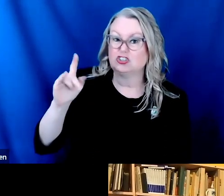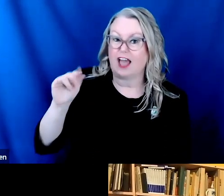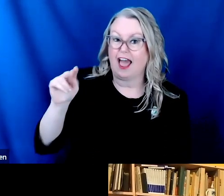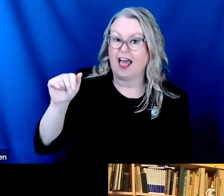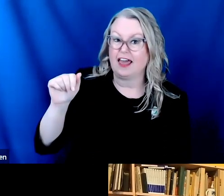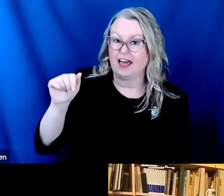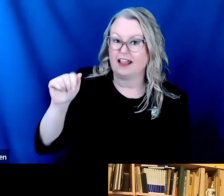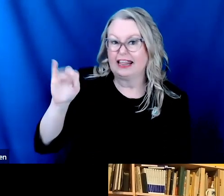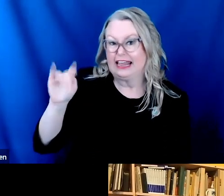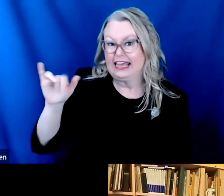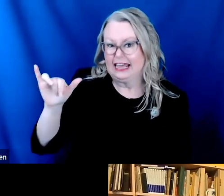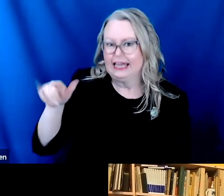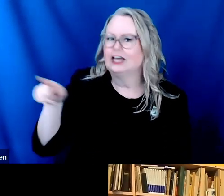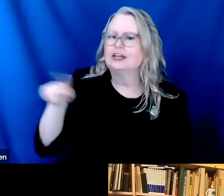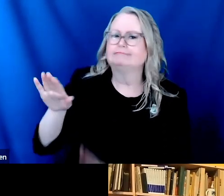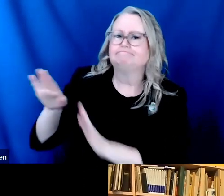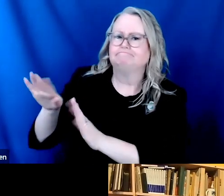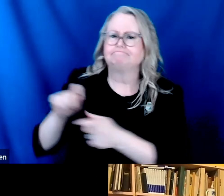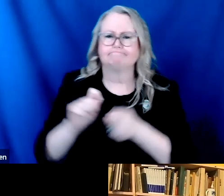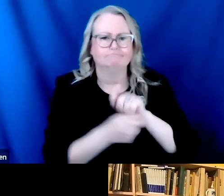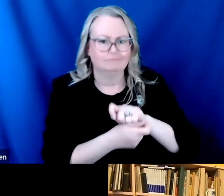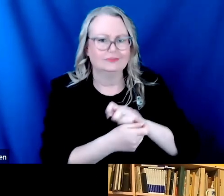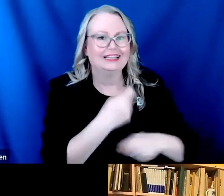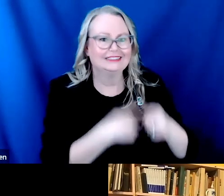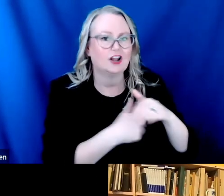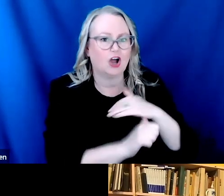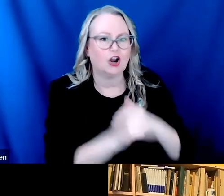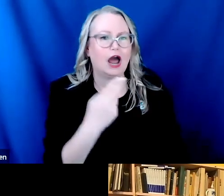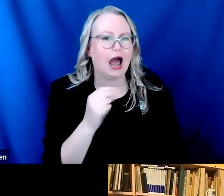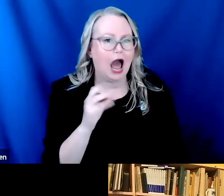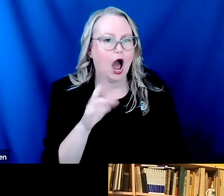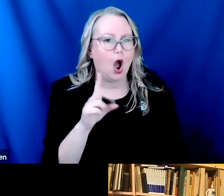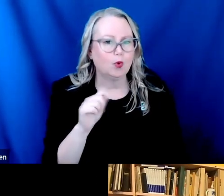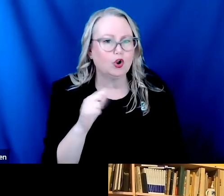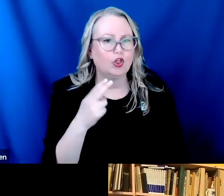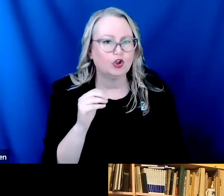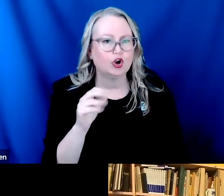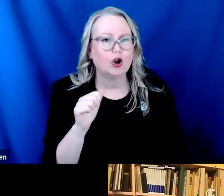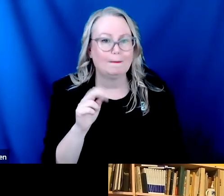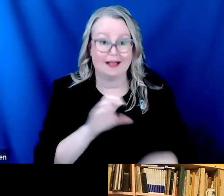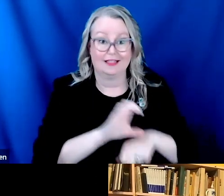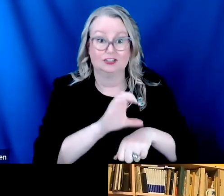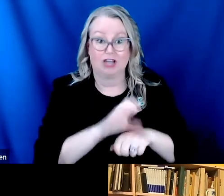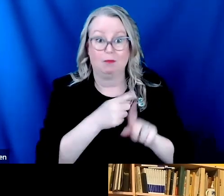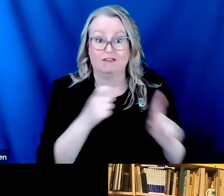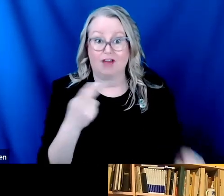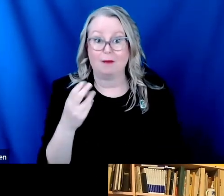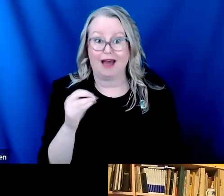and humanism, mentored by Howard Thurman, professor of theology and dean of the chapel at Howard